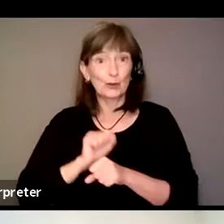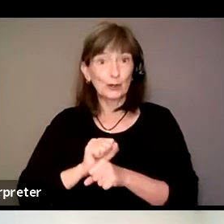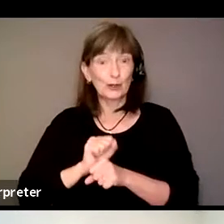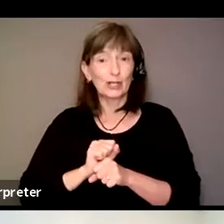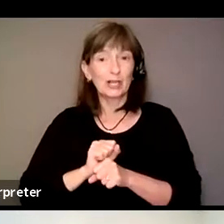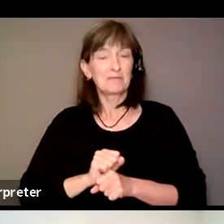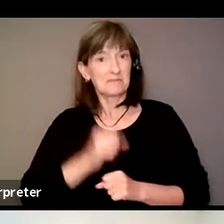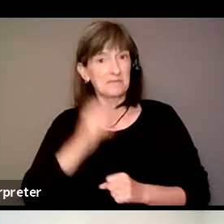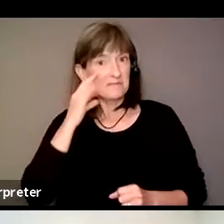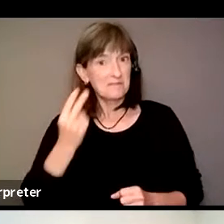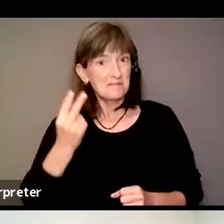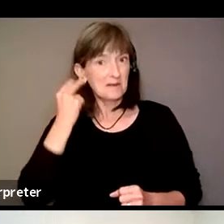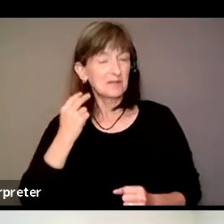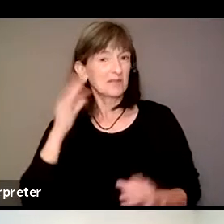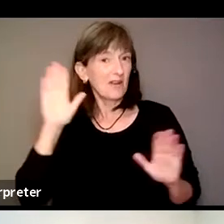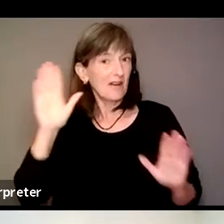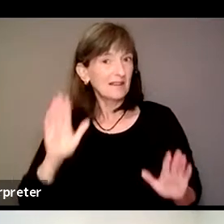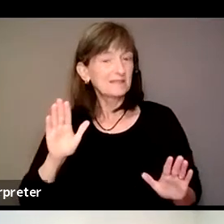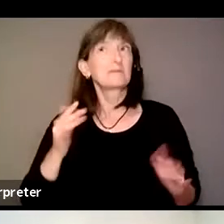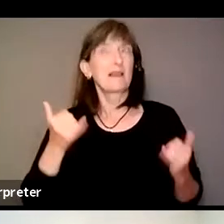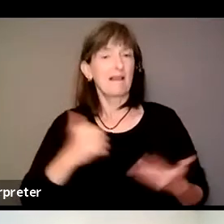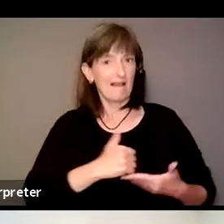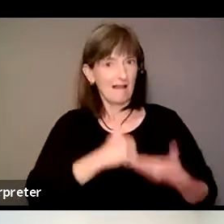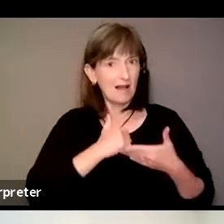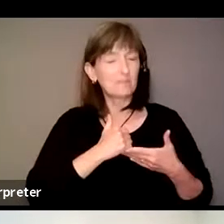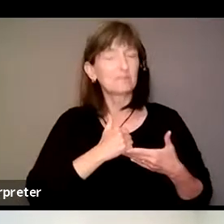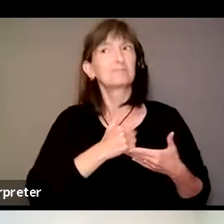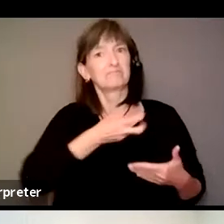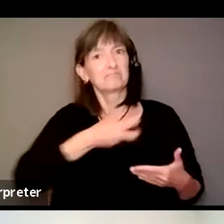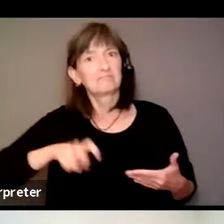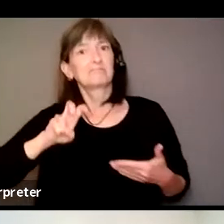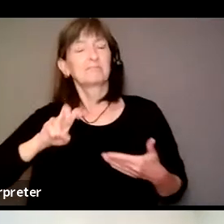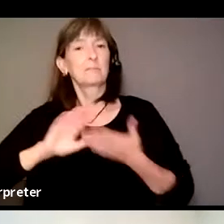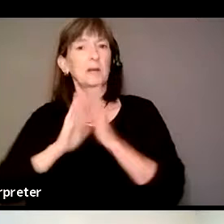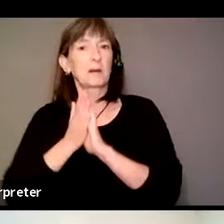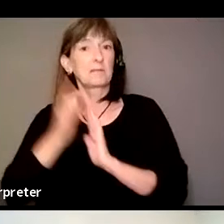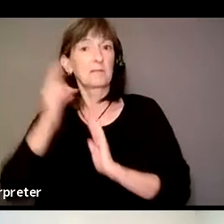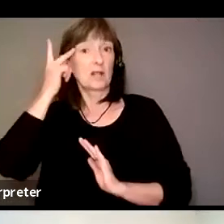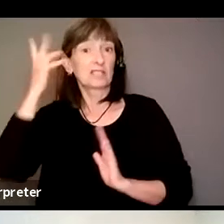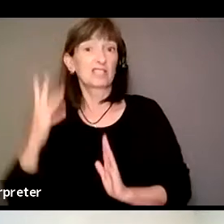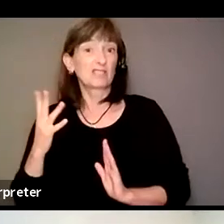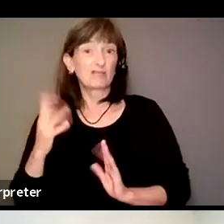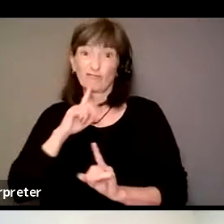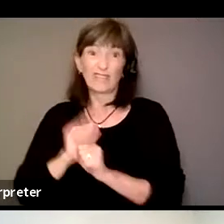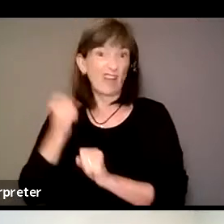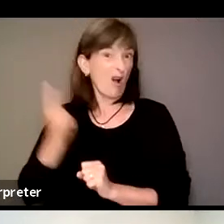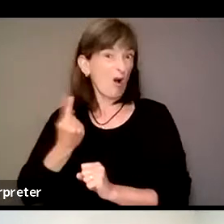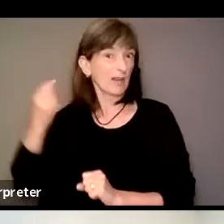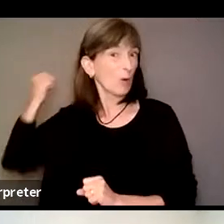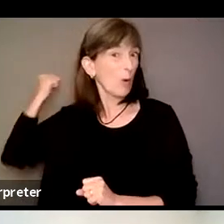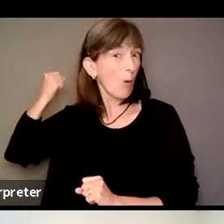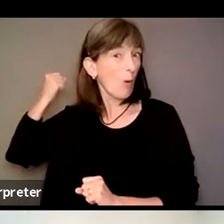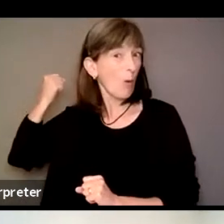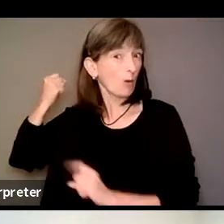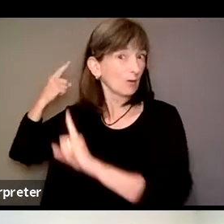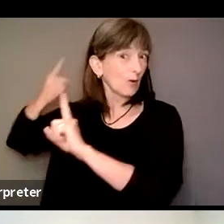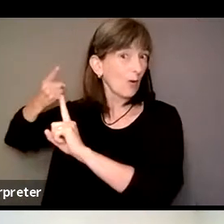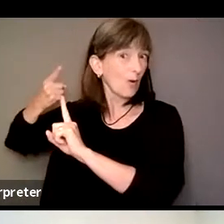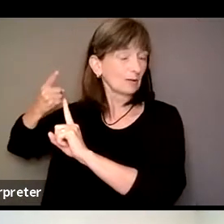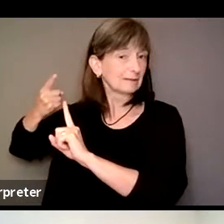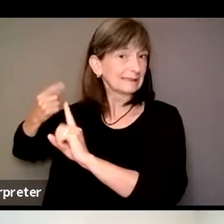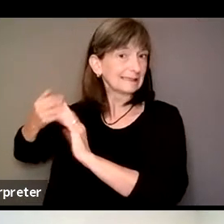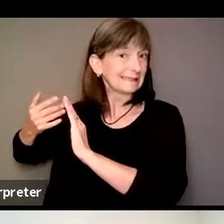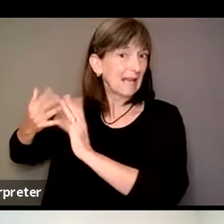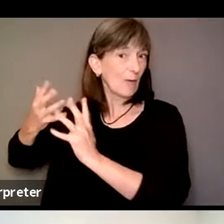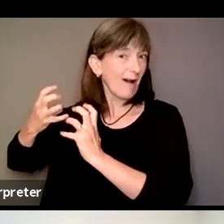me to make my move into politics. It was always a long-term goal of mine, but I had that fire and I kept it with me.